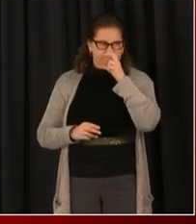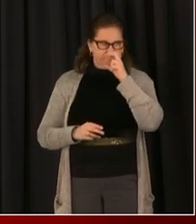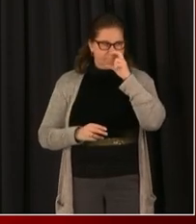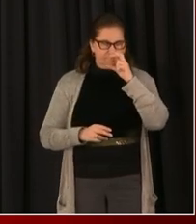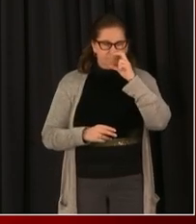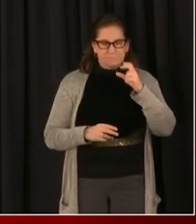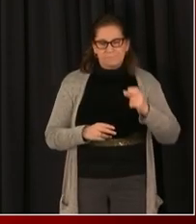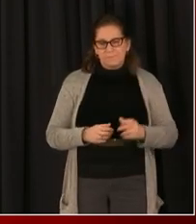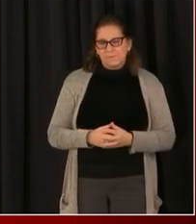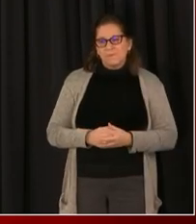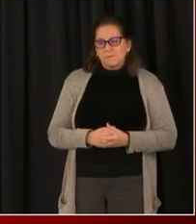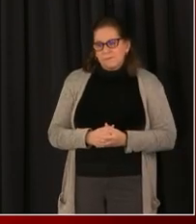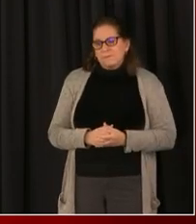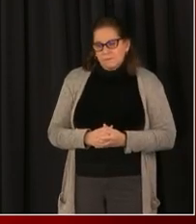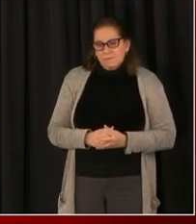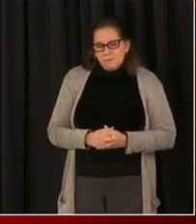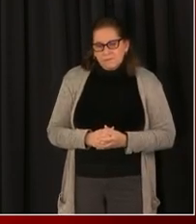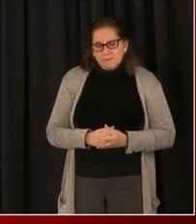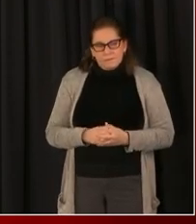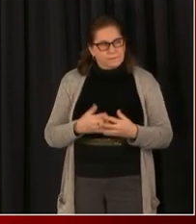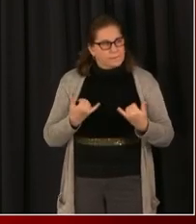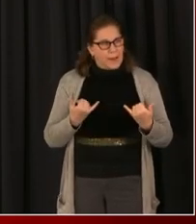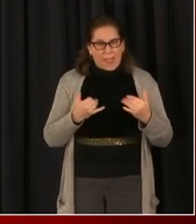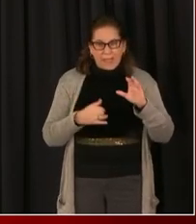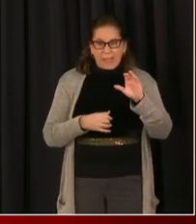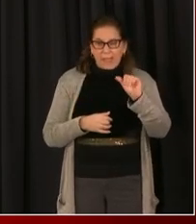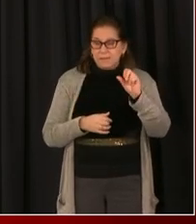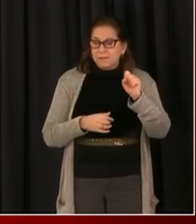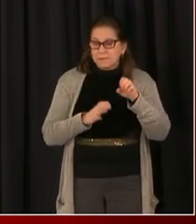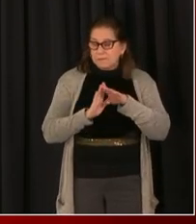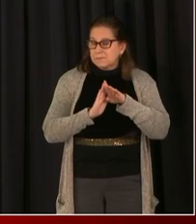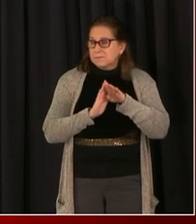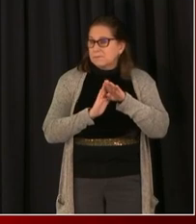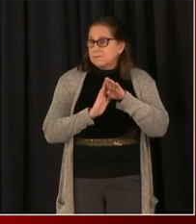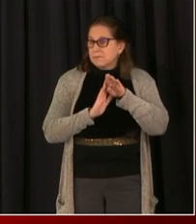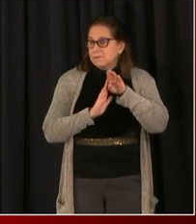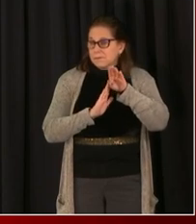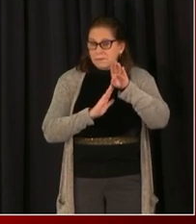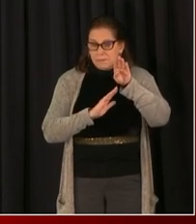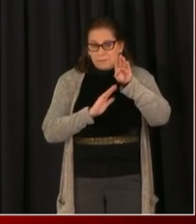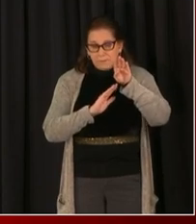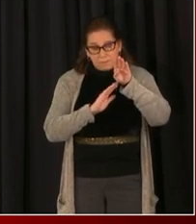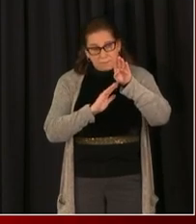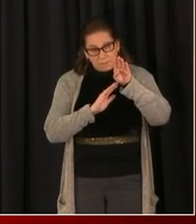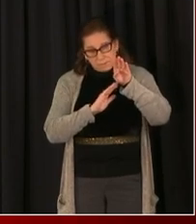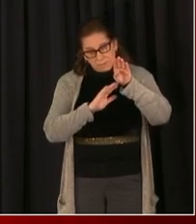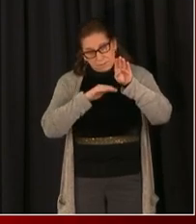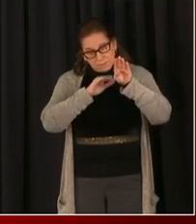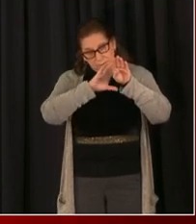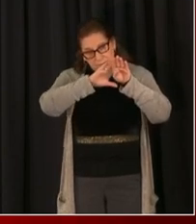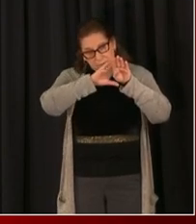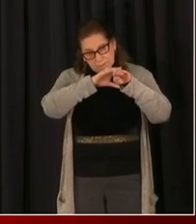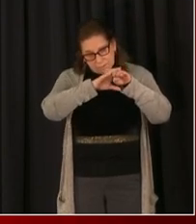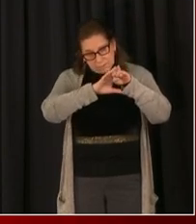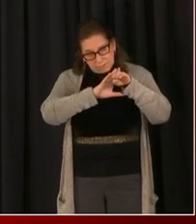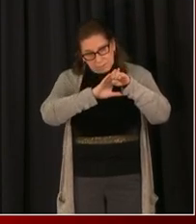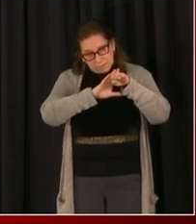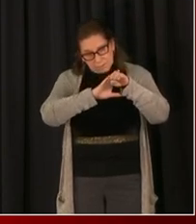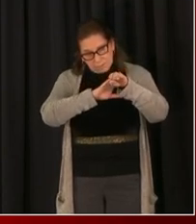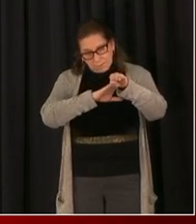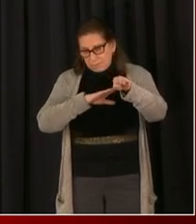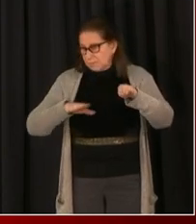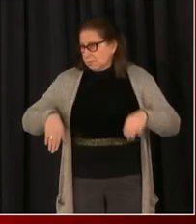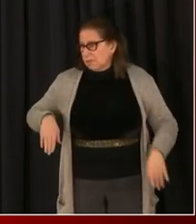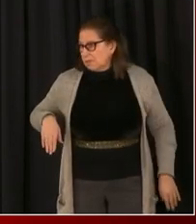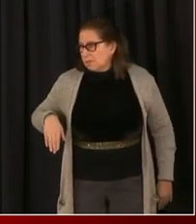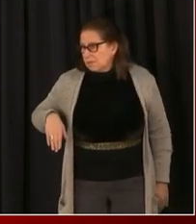continue to flatten the curve in ways that makes the most sense for us locally. Mayor Bowser, you're going to